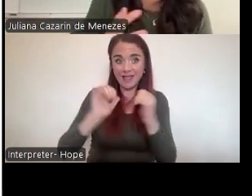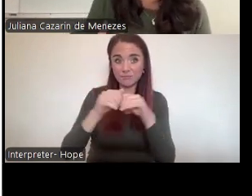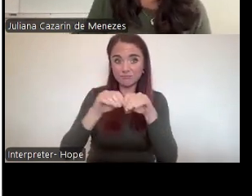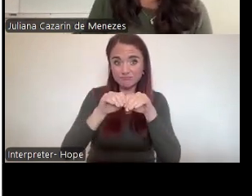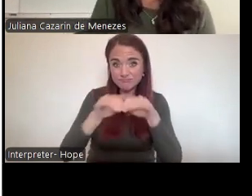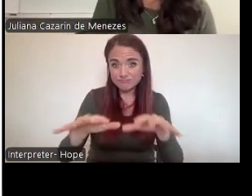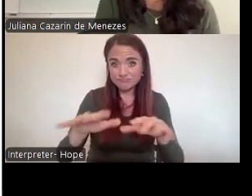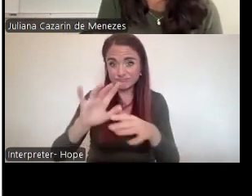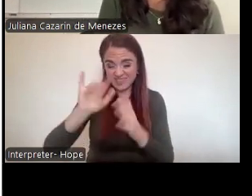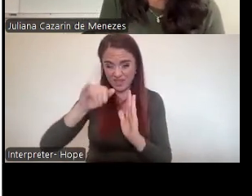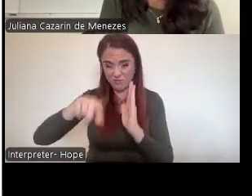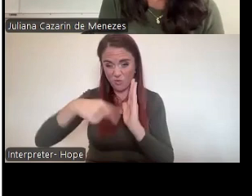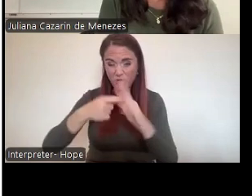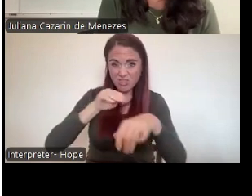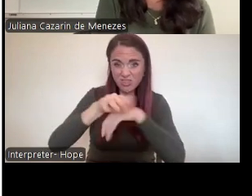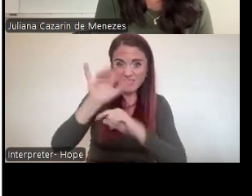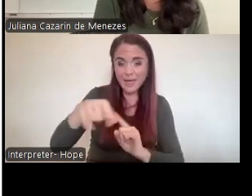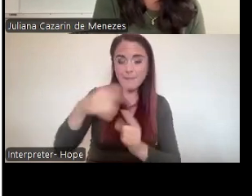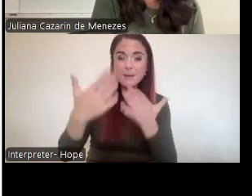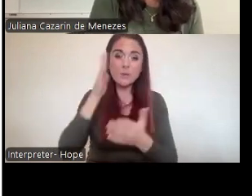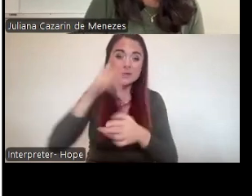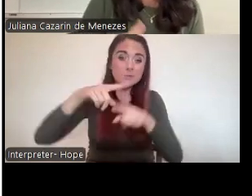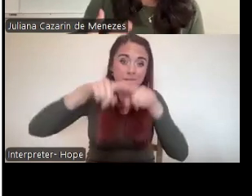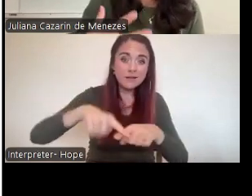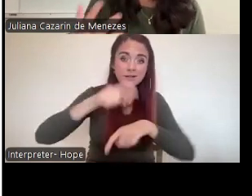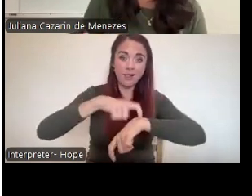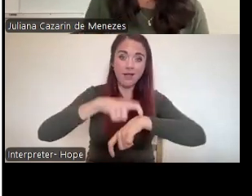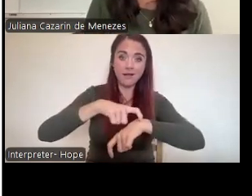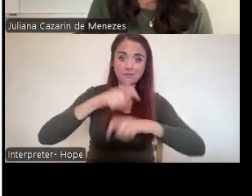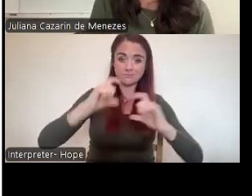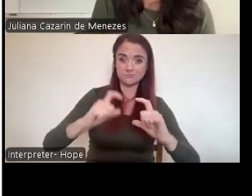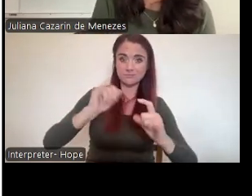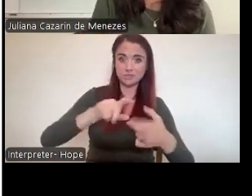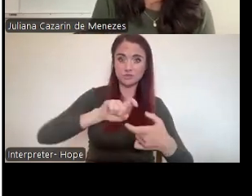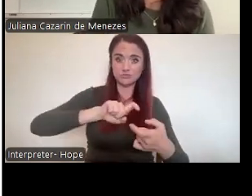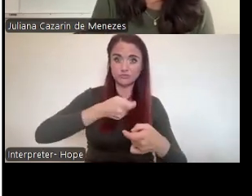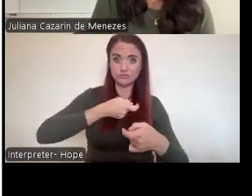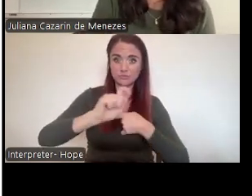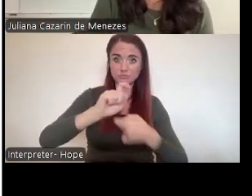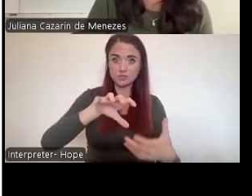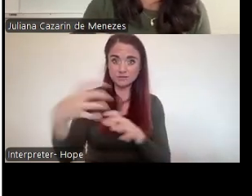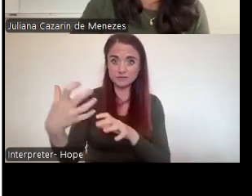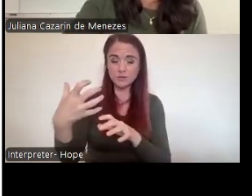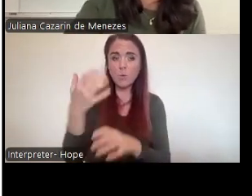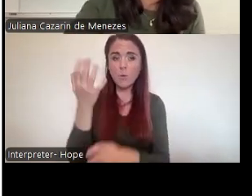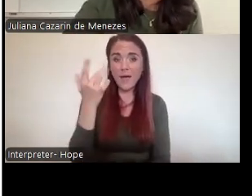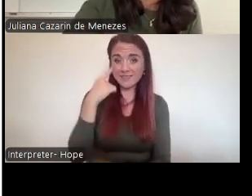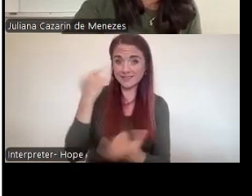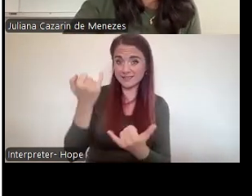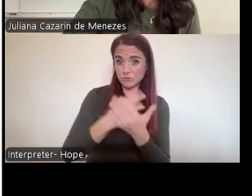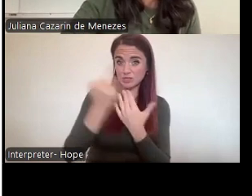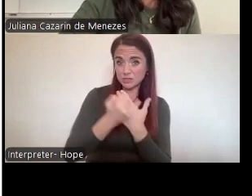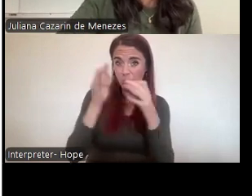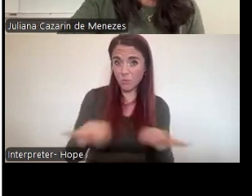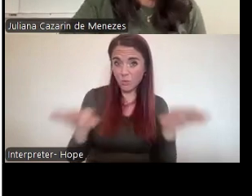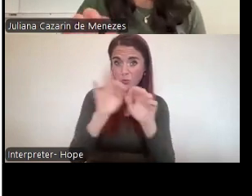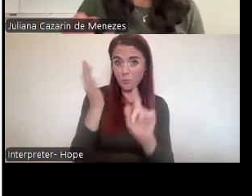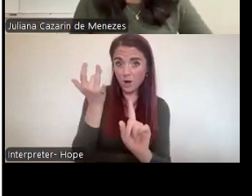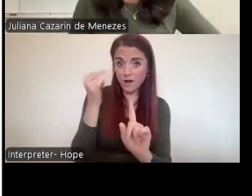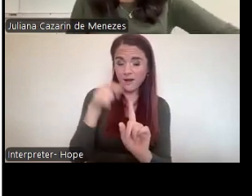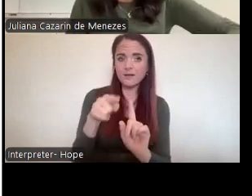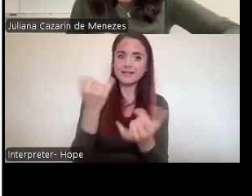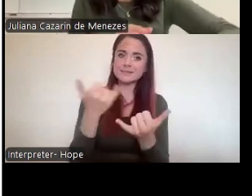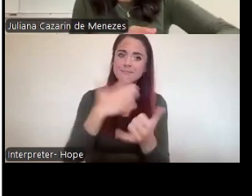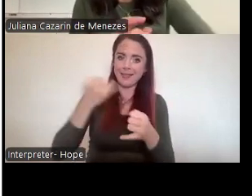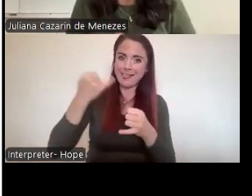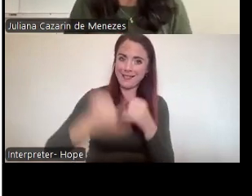be somehow depending on clock disruption. And why we think that this project is important. So this is my